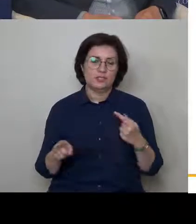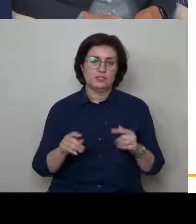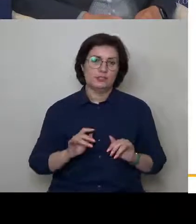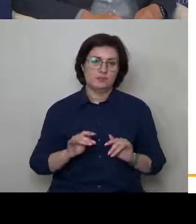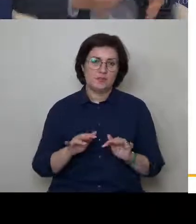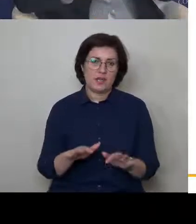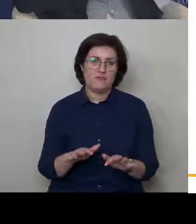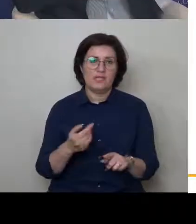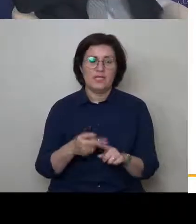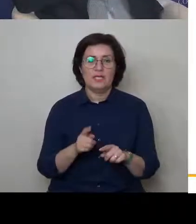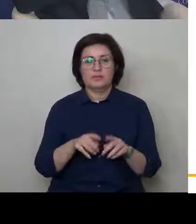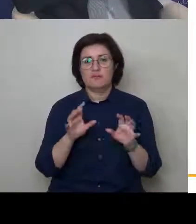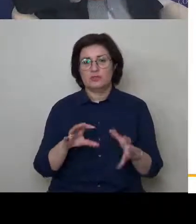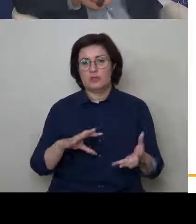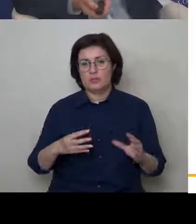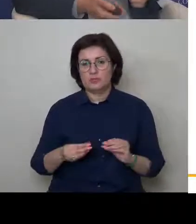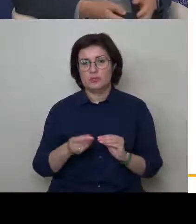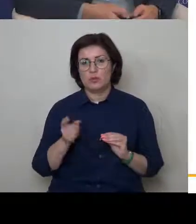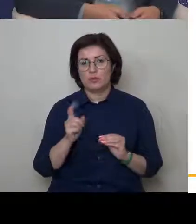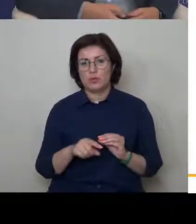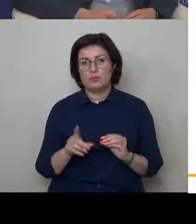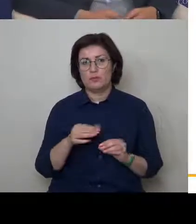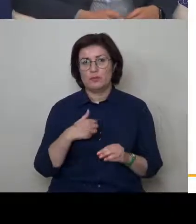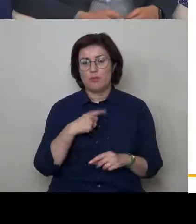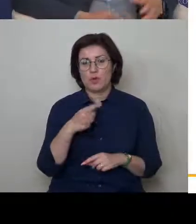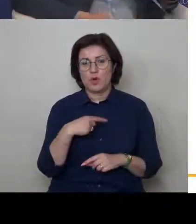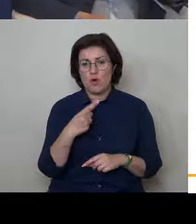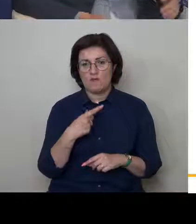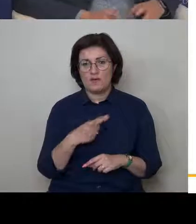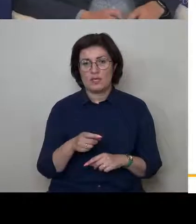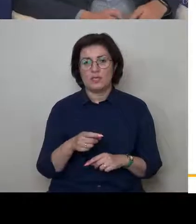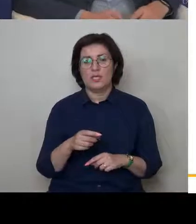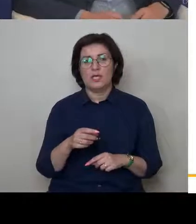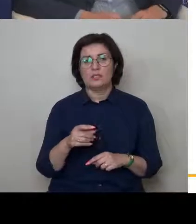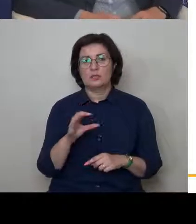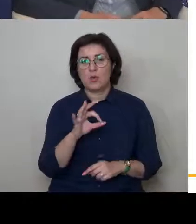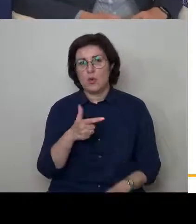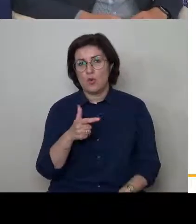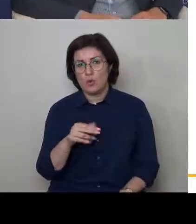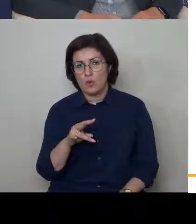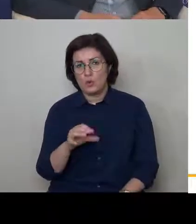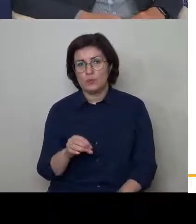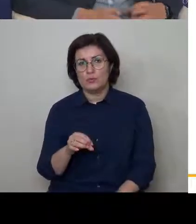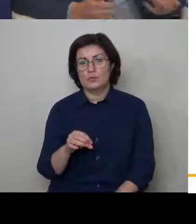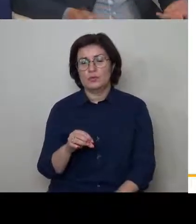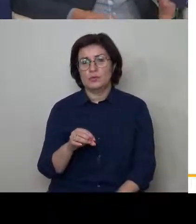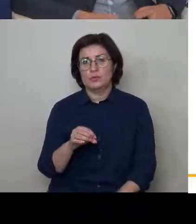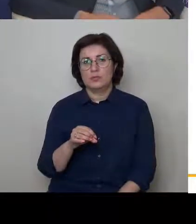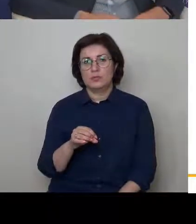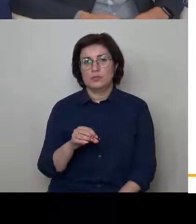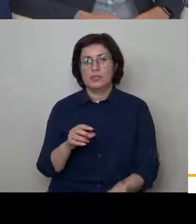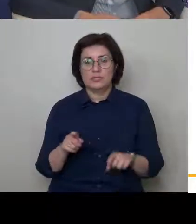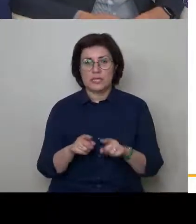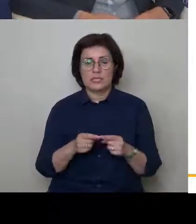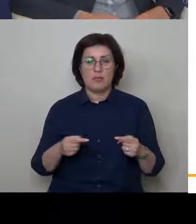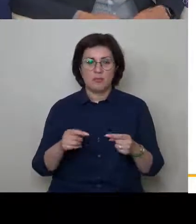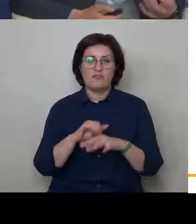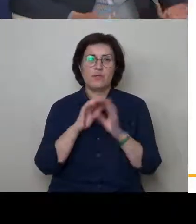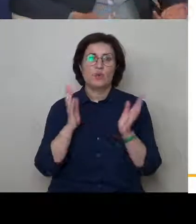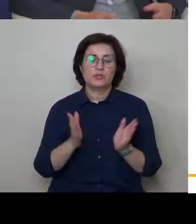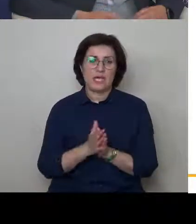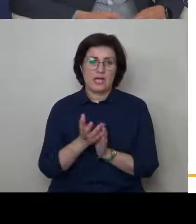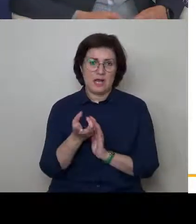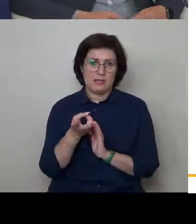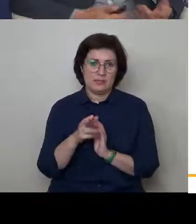hear certain cases. Well, that's basically summing up of what we have just discussed with Victoria and Olga.